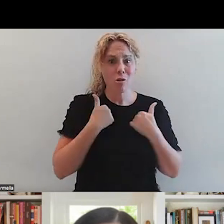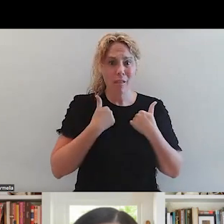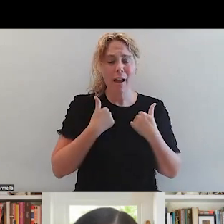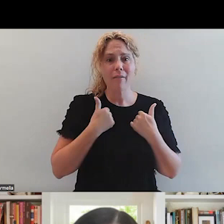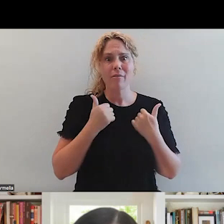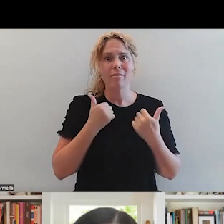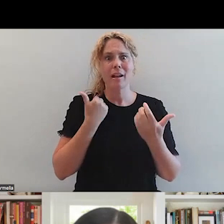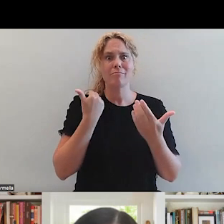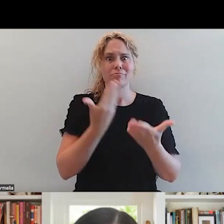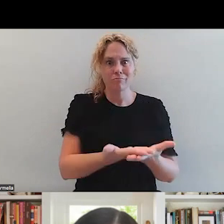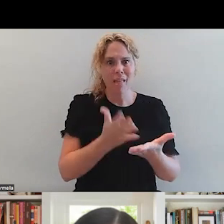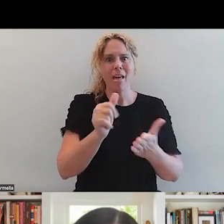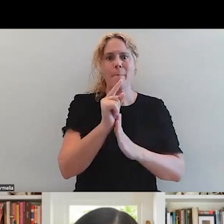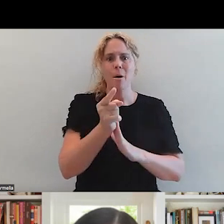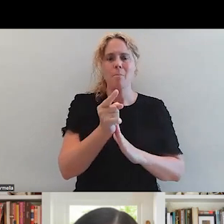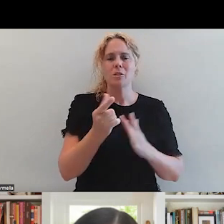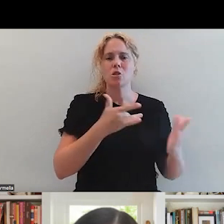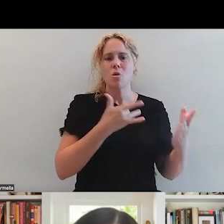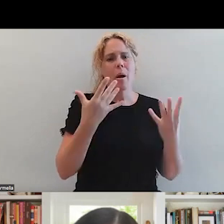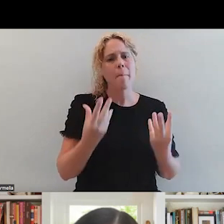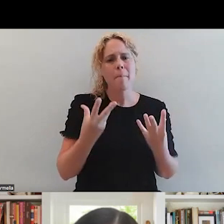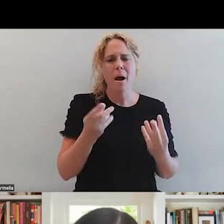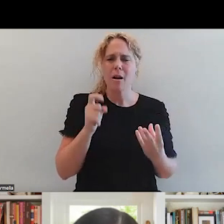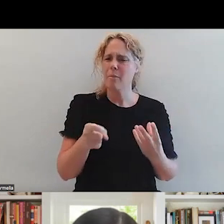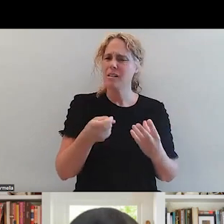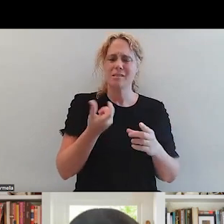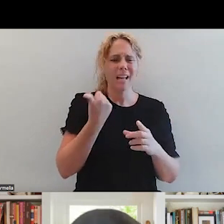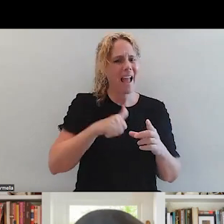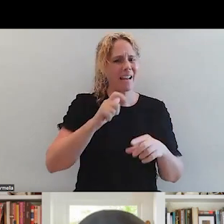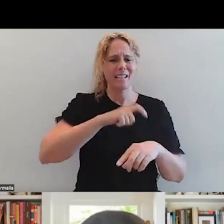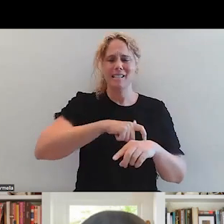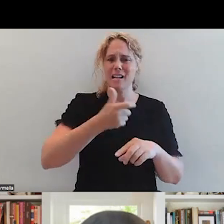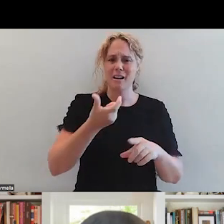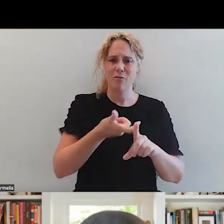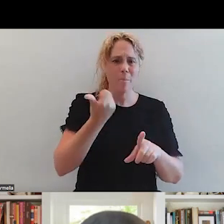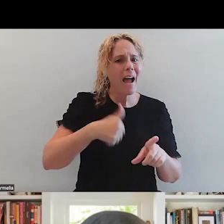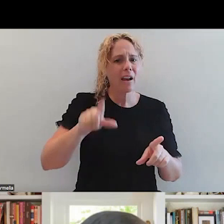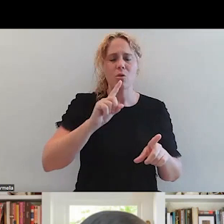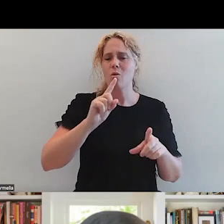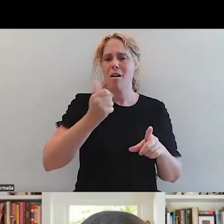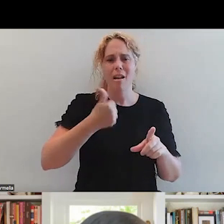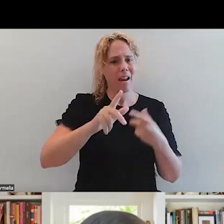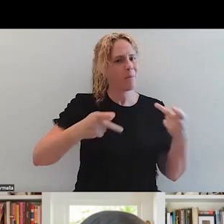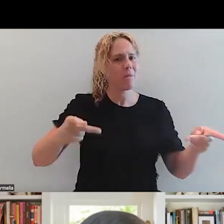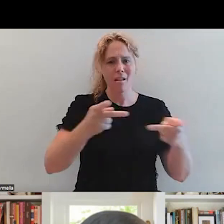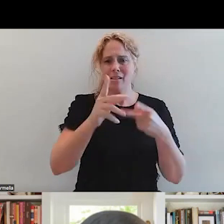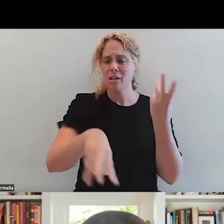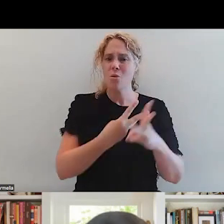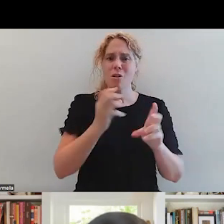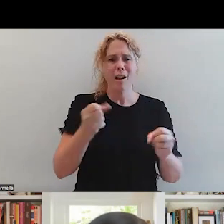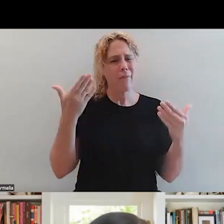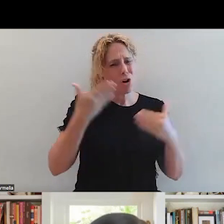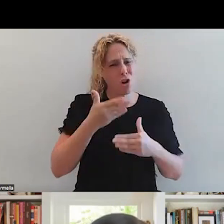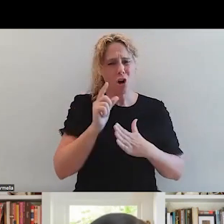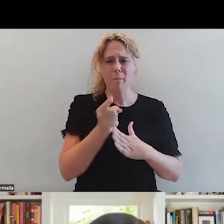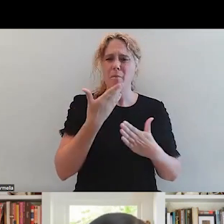the compassion has to come from anybody at any given time, at any place in any world, any place in the world can have a dark moment, can have a